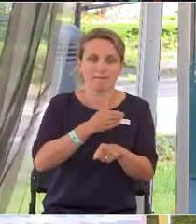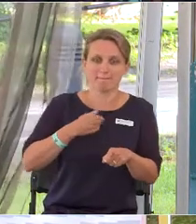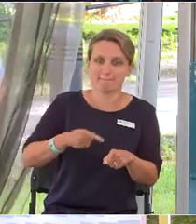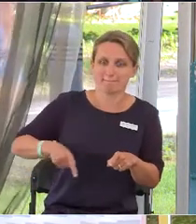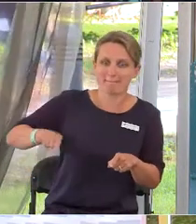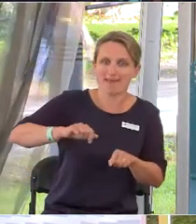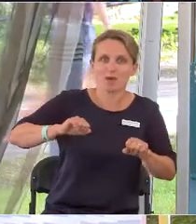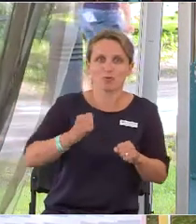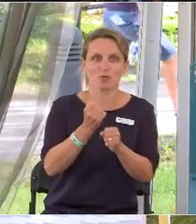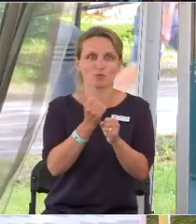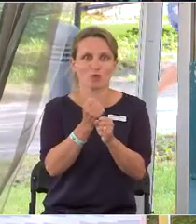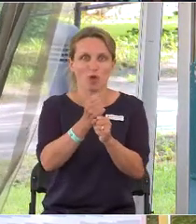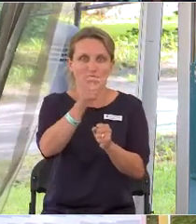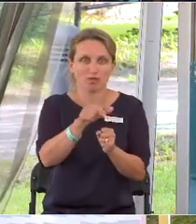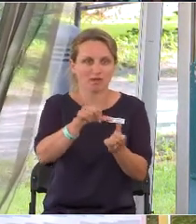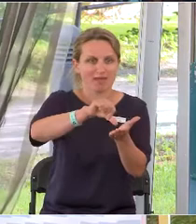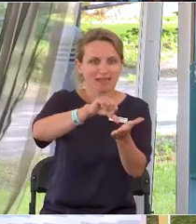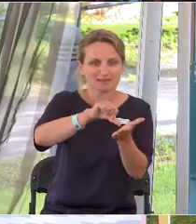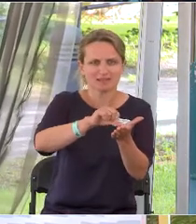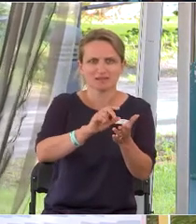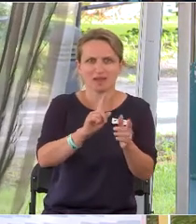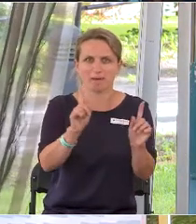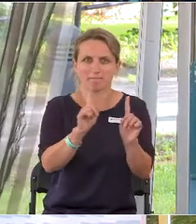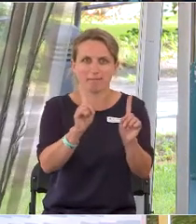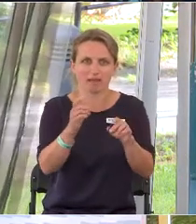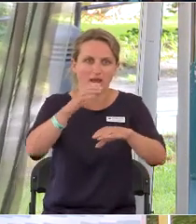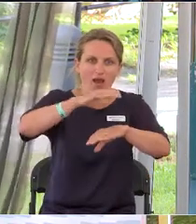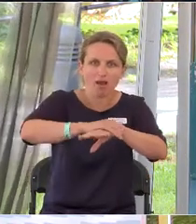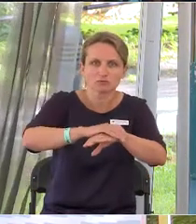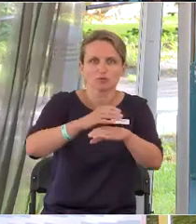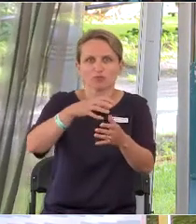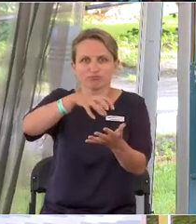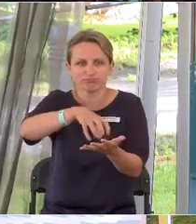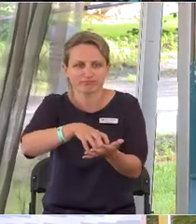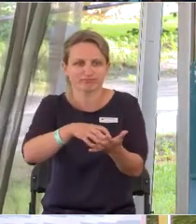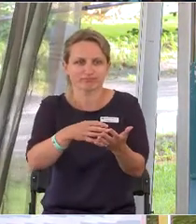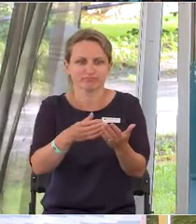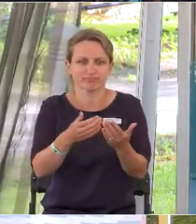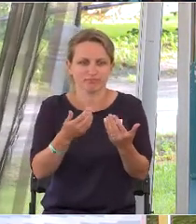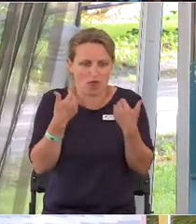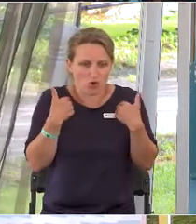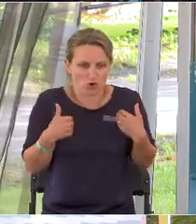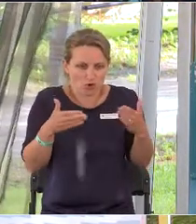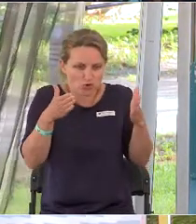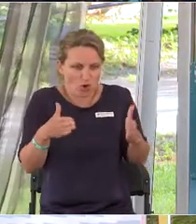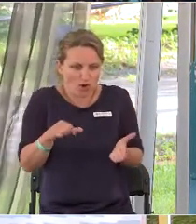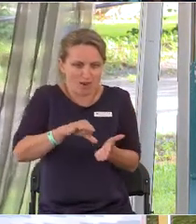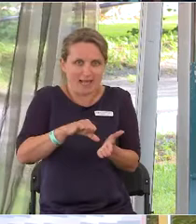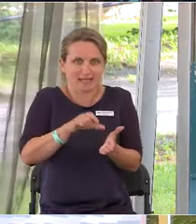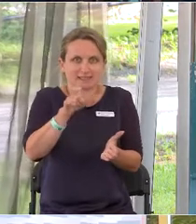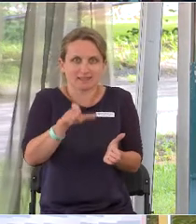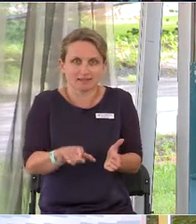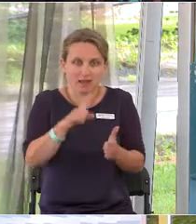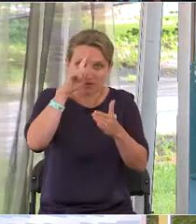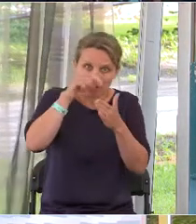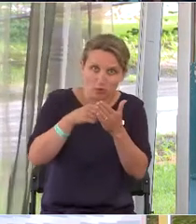our work representatives of institutions, our sort of official role for that matter.